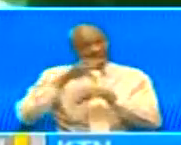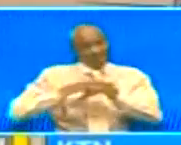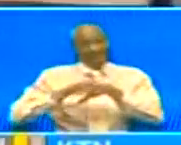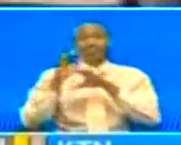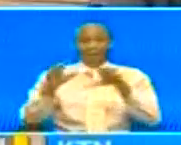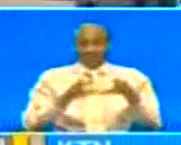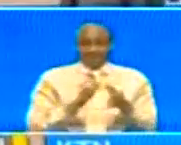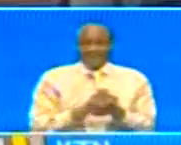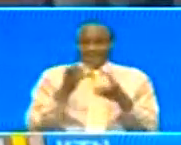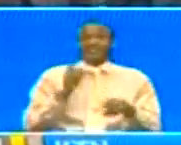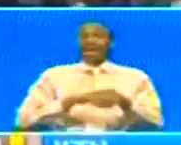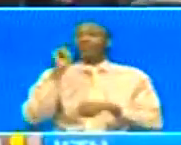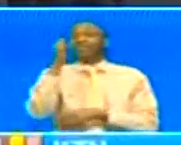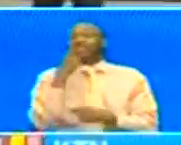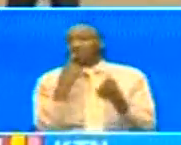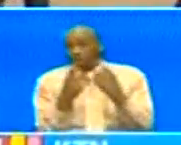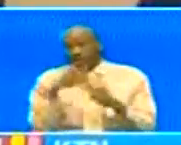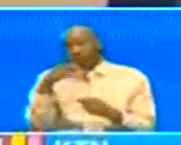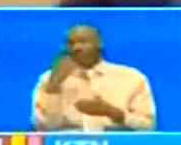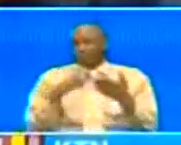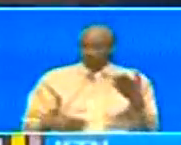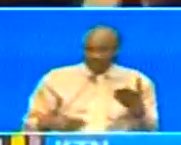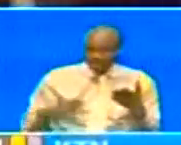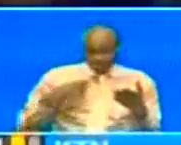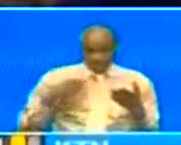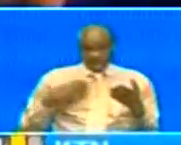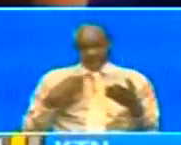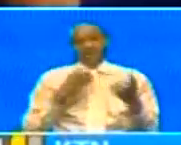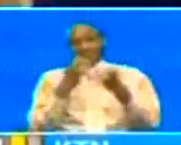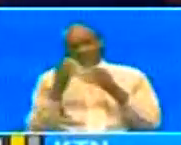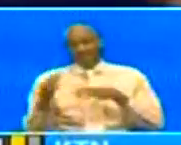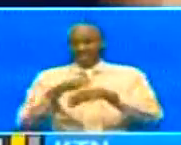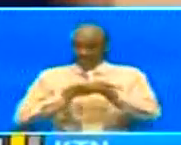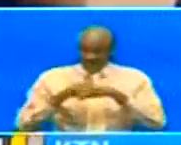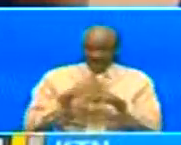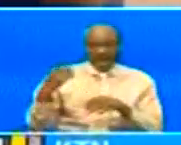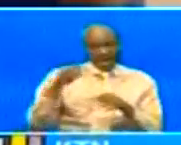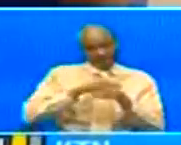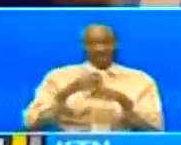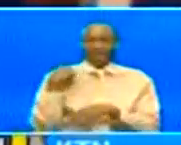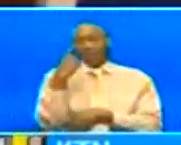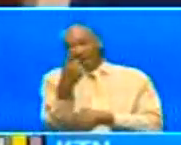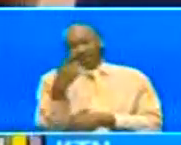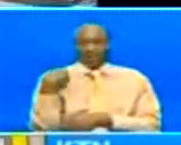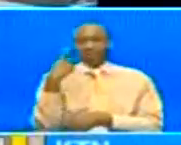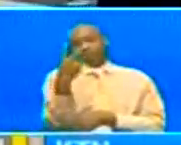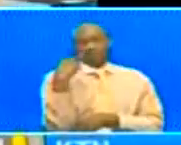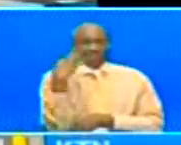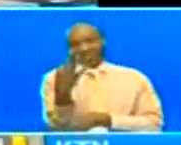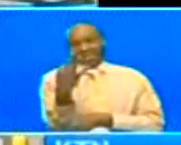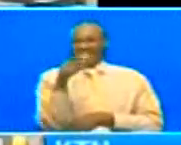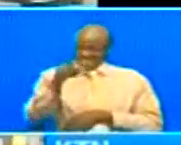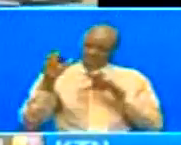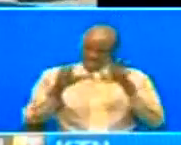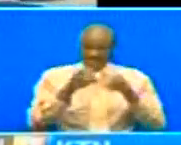therefore, as the president speaks, you will hear of intra-Africa trade, Africa number one, Africa number two, Africa number three, because that's where the